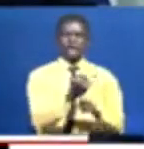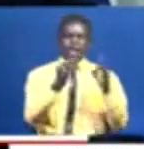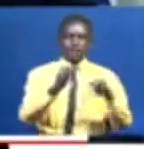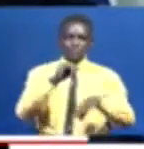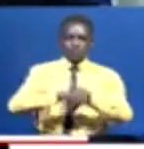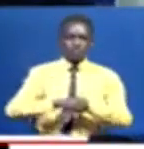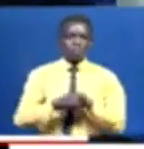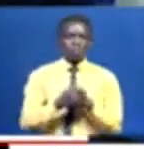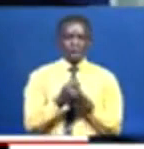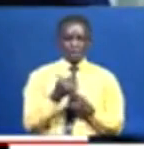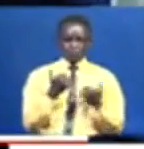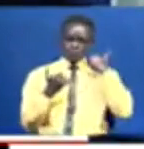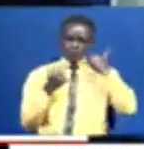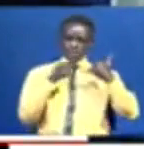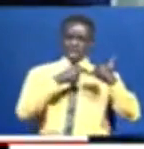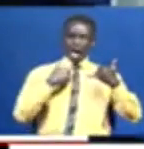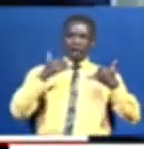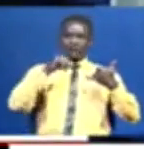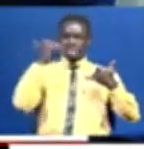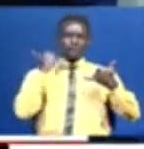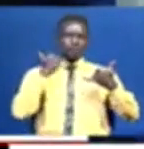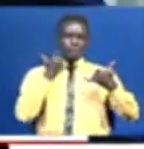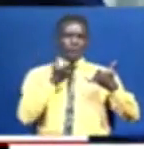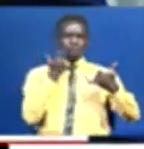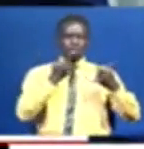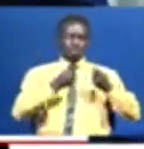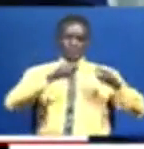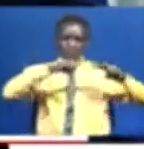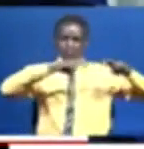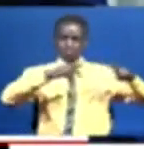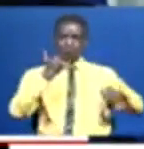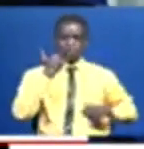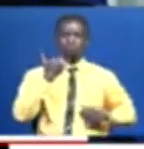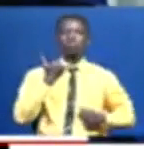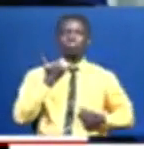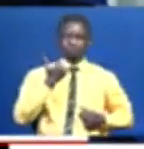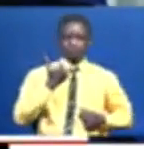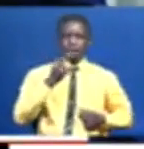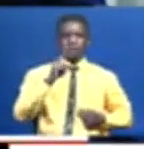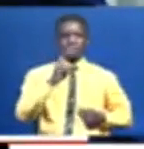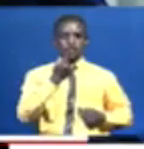don't quarantine it from accessing other resources. Quarantine it from